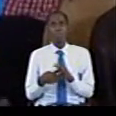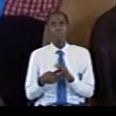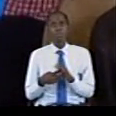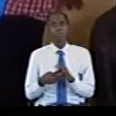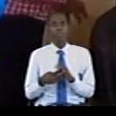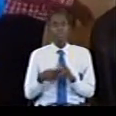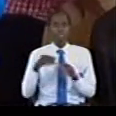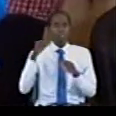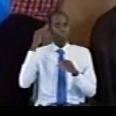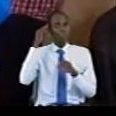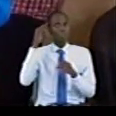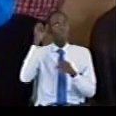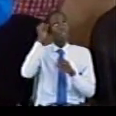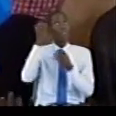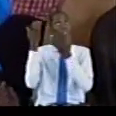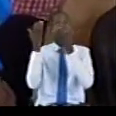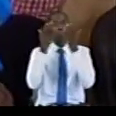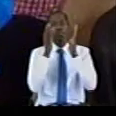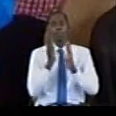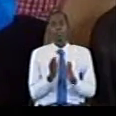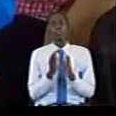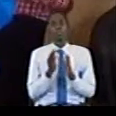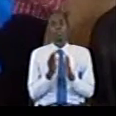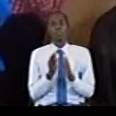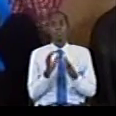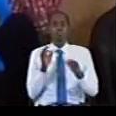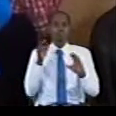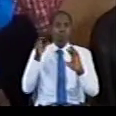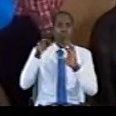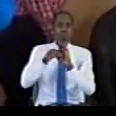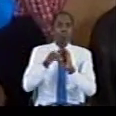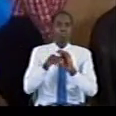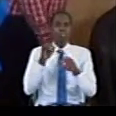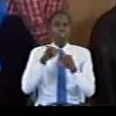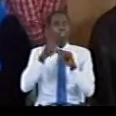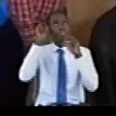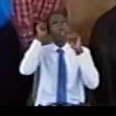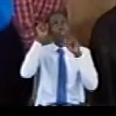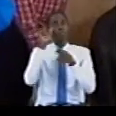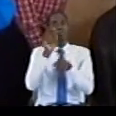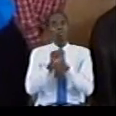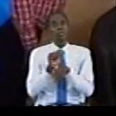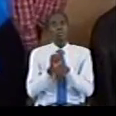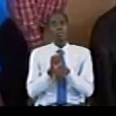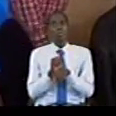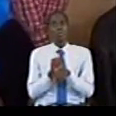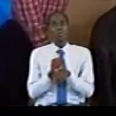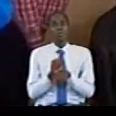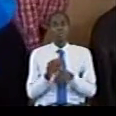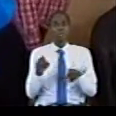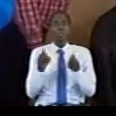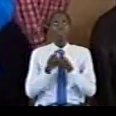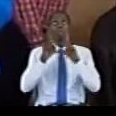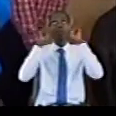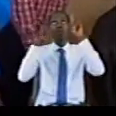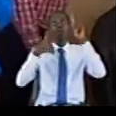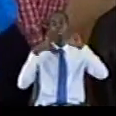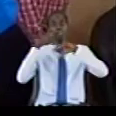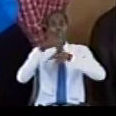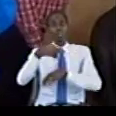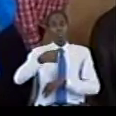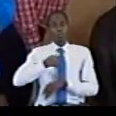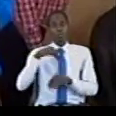service. Participation in his work. As thou hast sent me into the